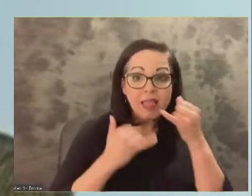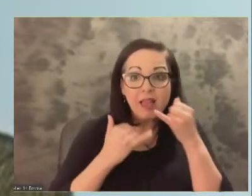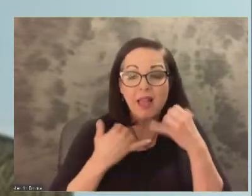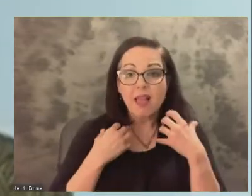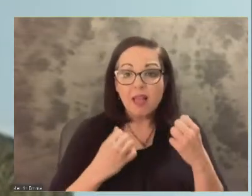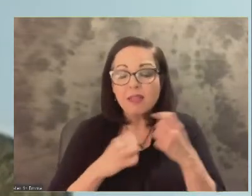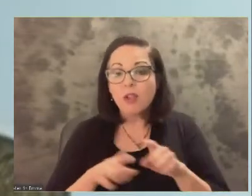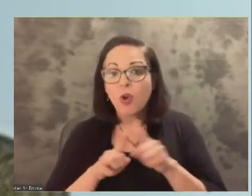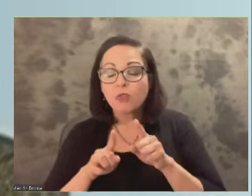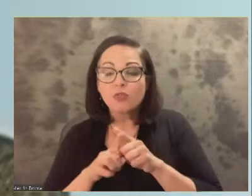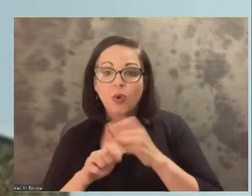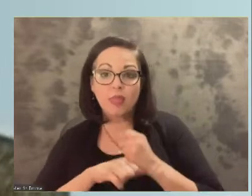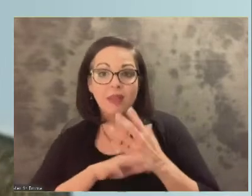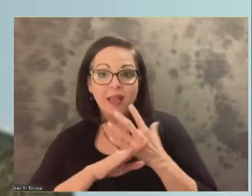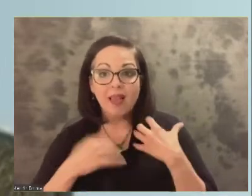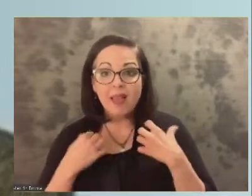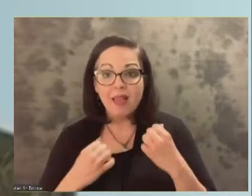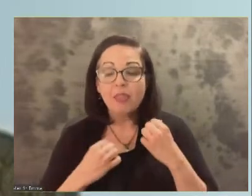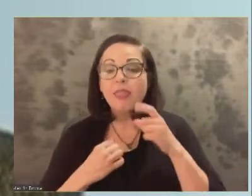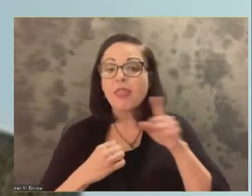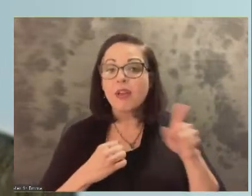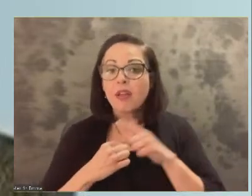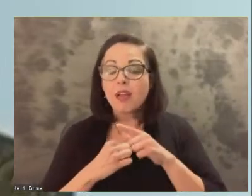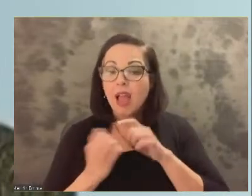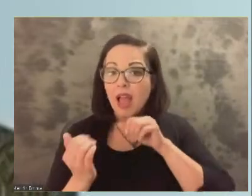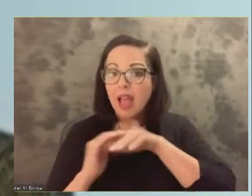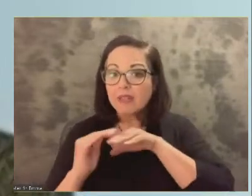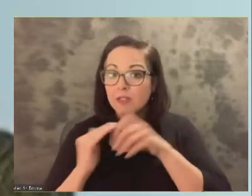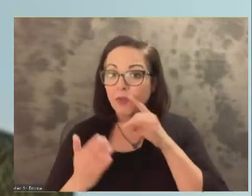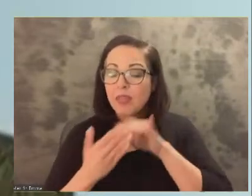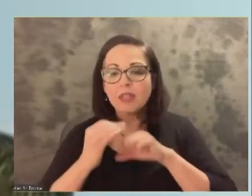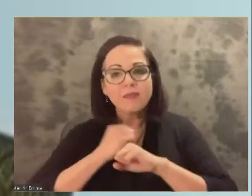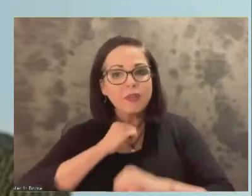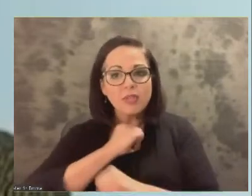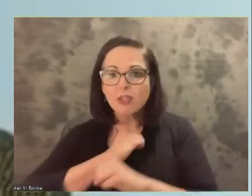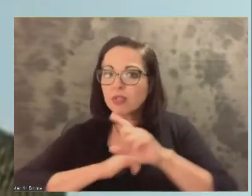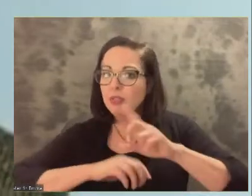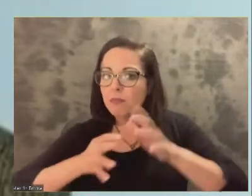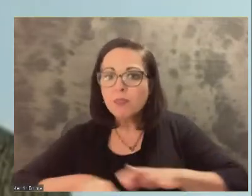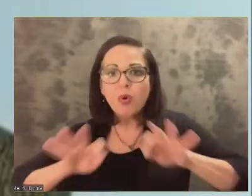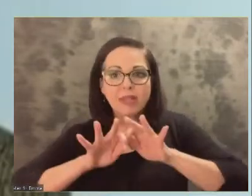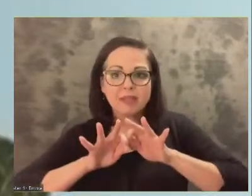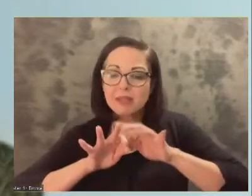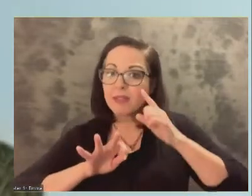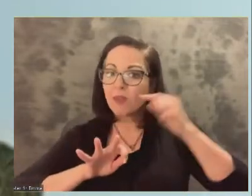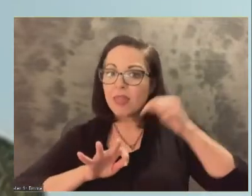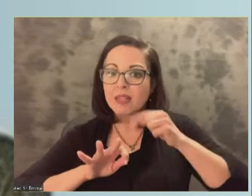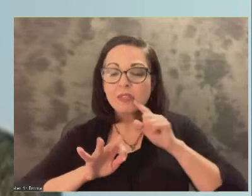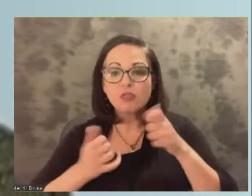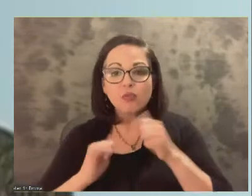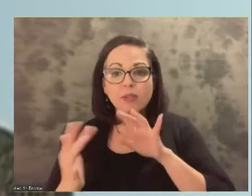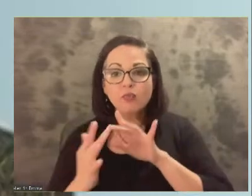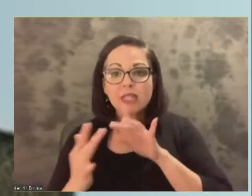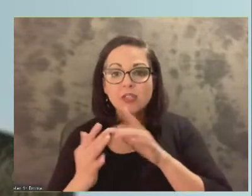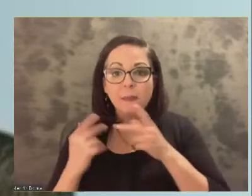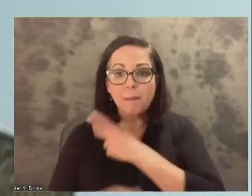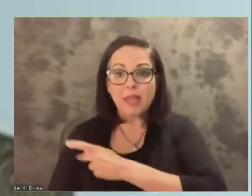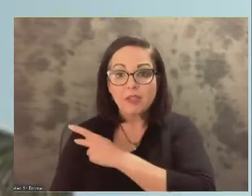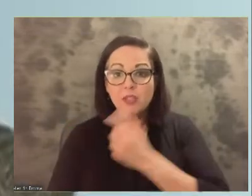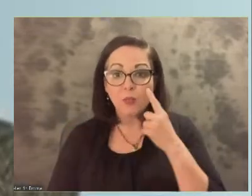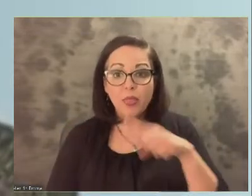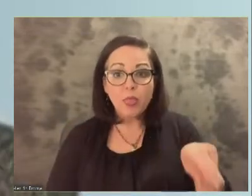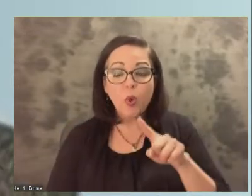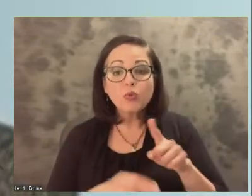through the extension of current public health emergencies is foundational in being able to continue to reach patients, especially those with